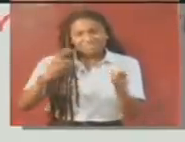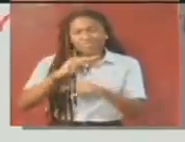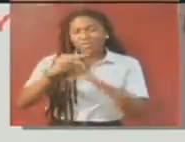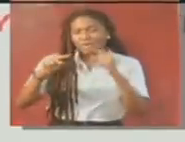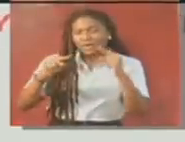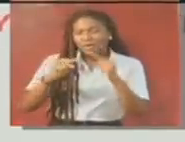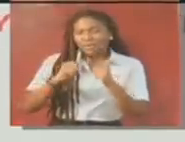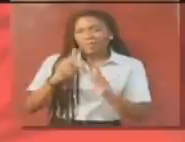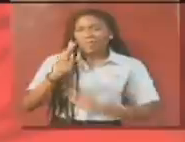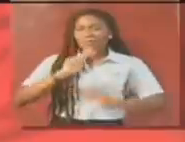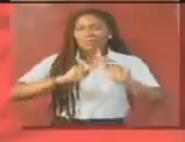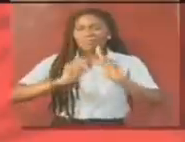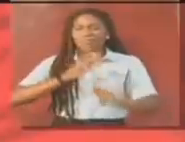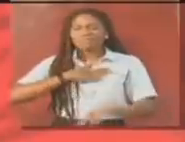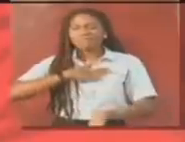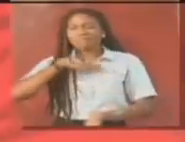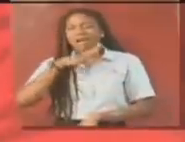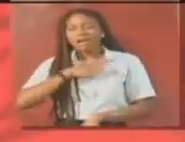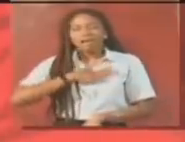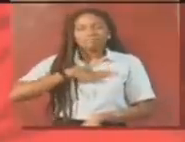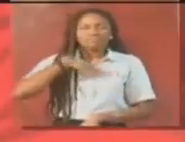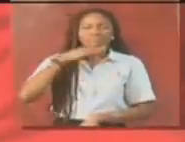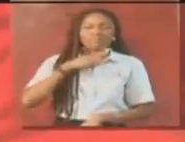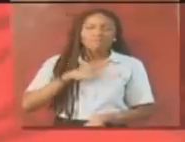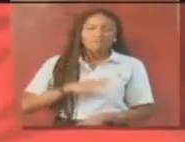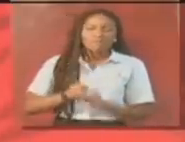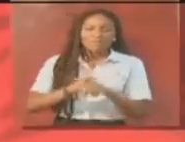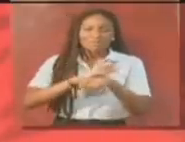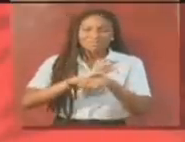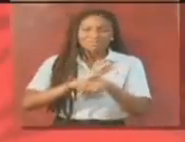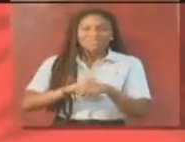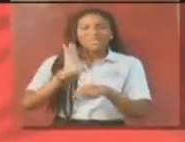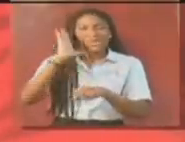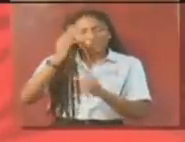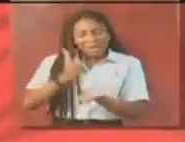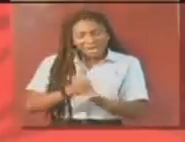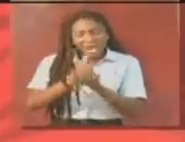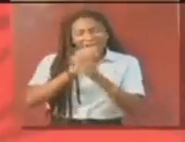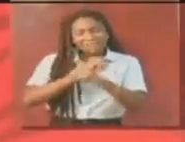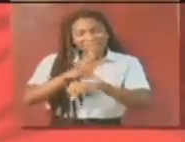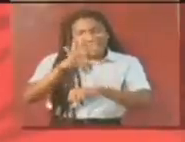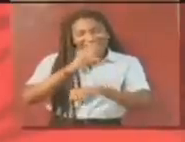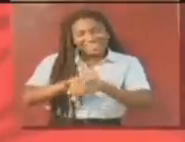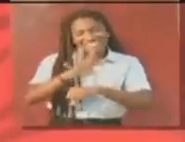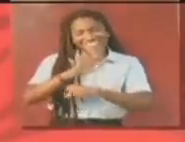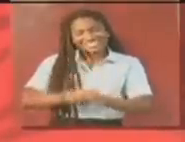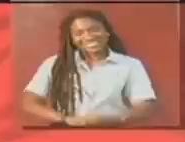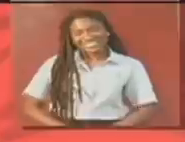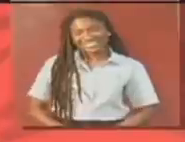COVID-19 fatigue. Dr. Khan? Thank you, Mr. Alexander.